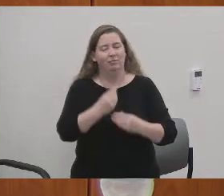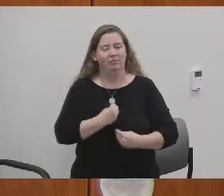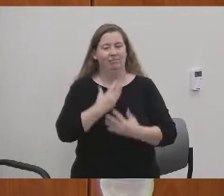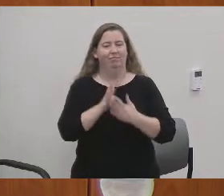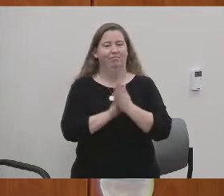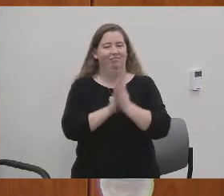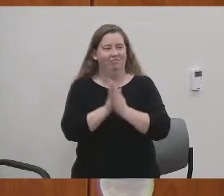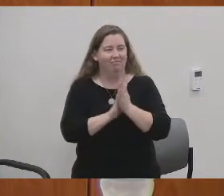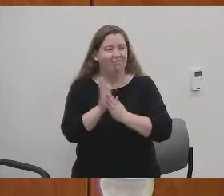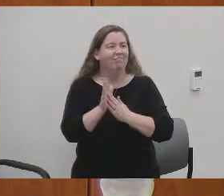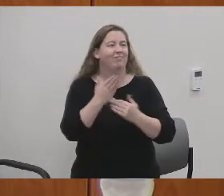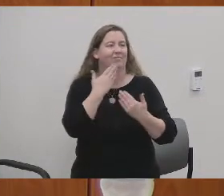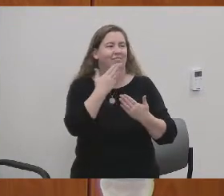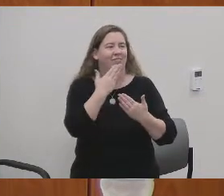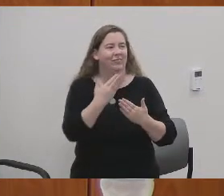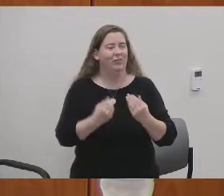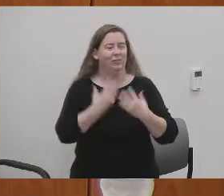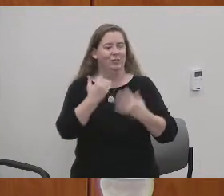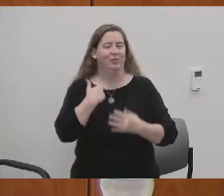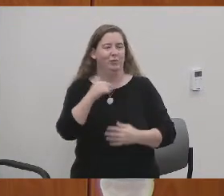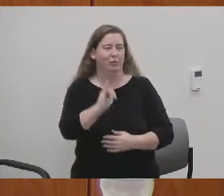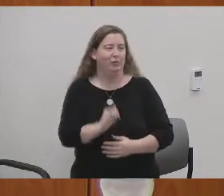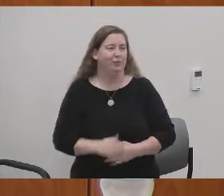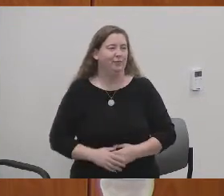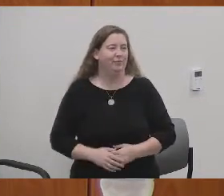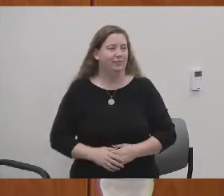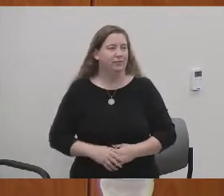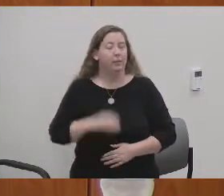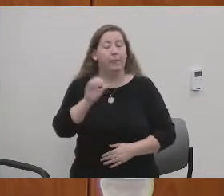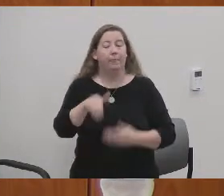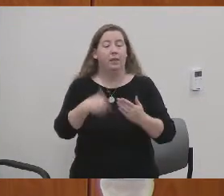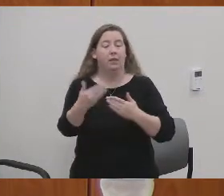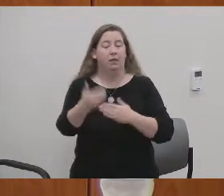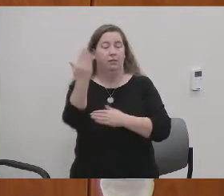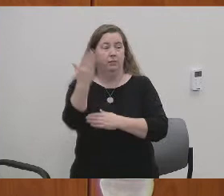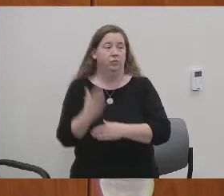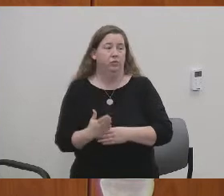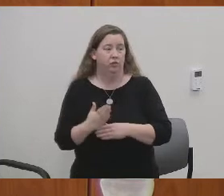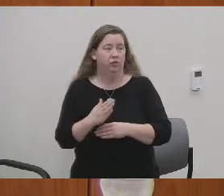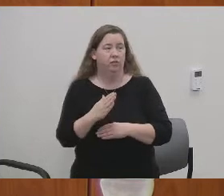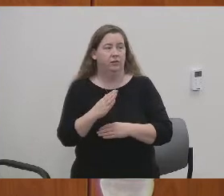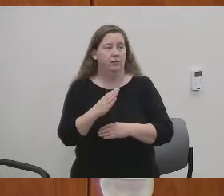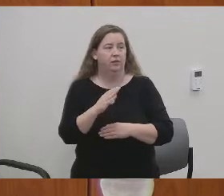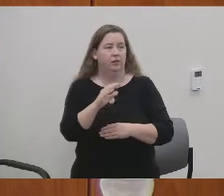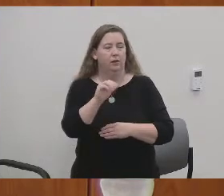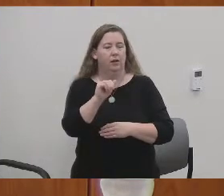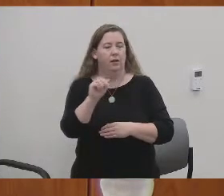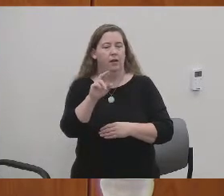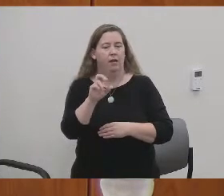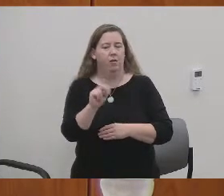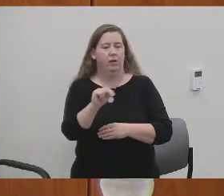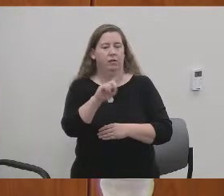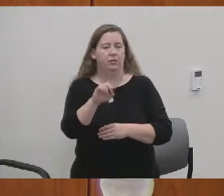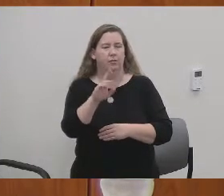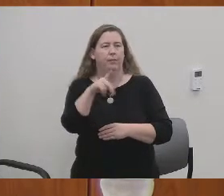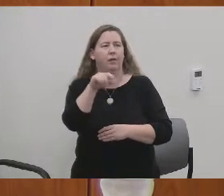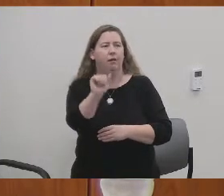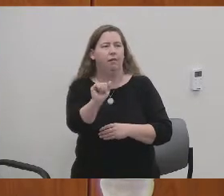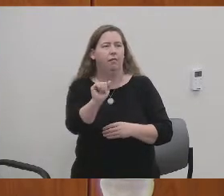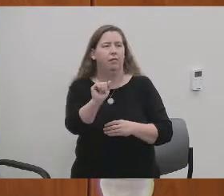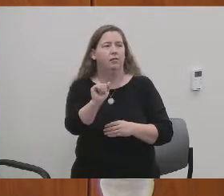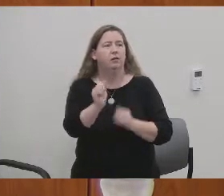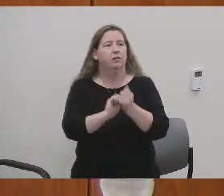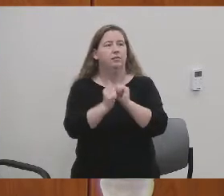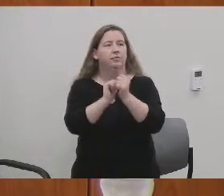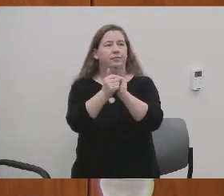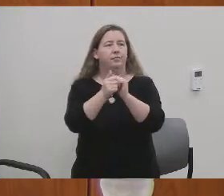our students. Thank you. Our next presentation is Mr. Aaron Zufka, Director of Athletics, who